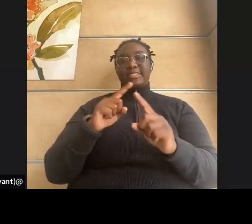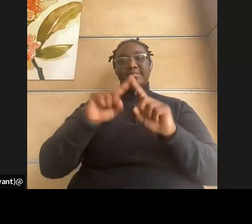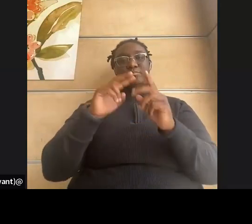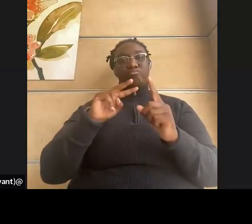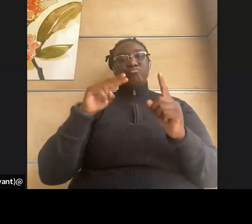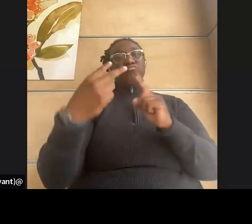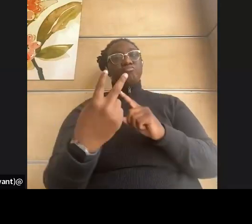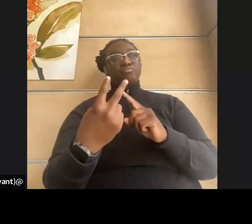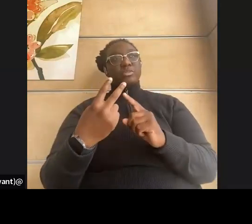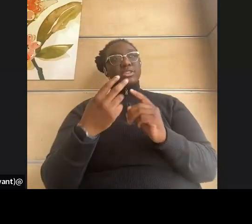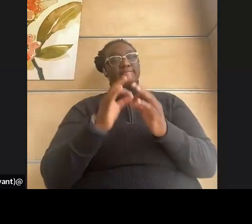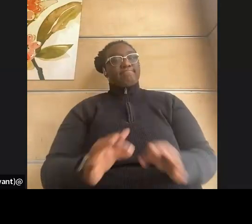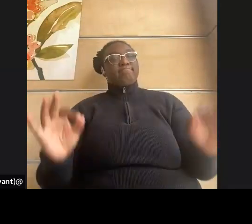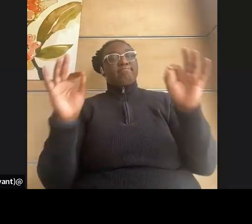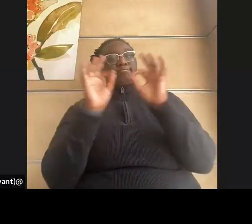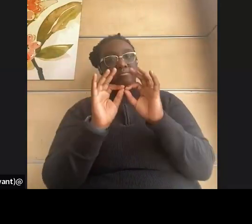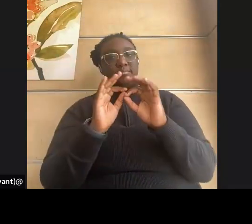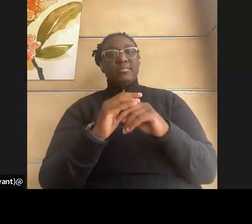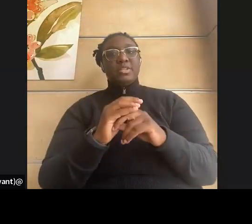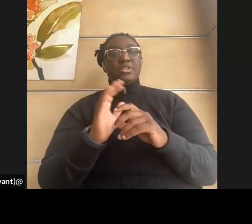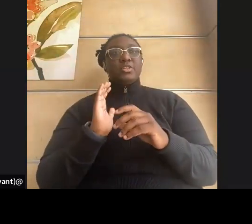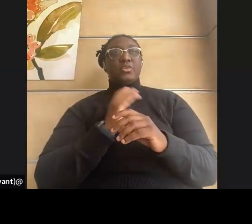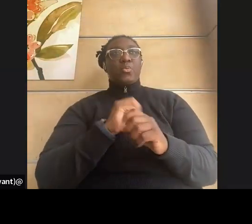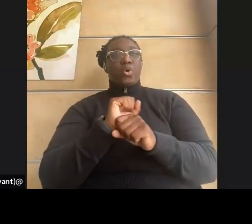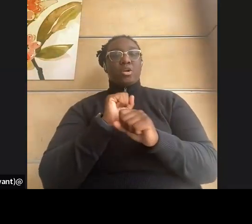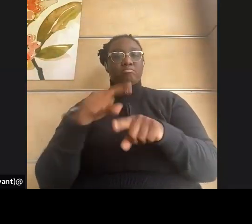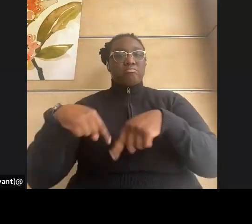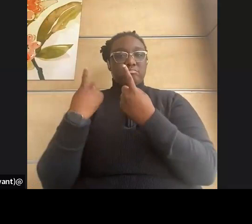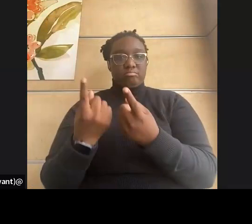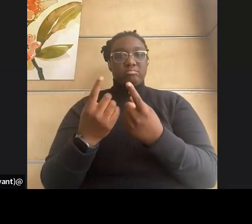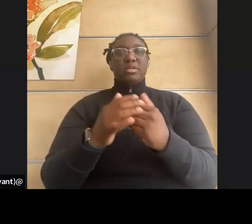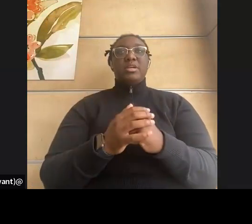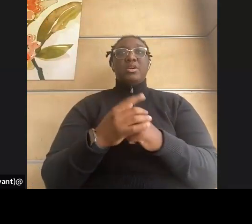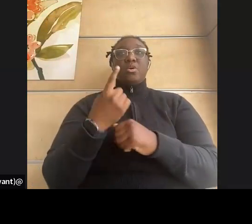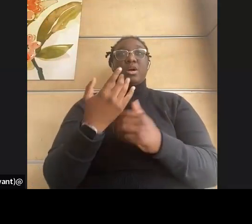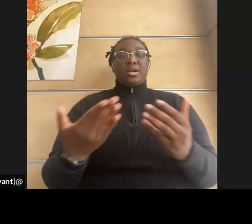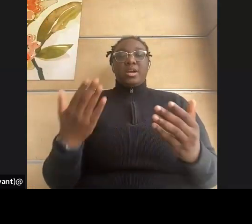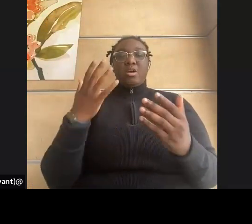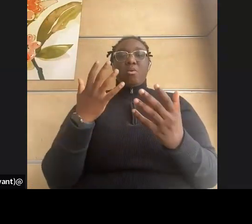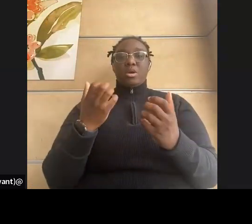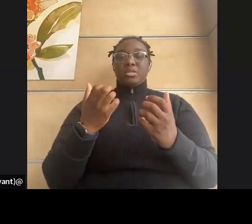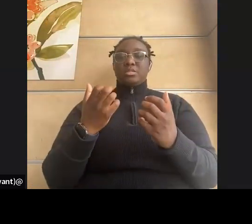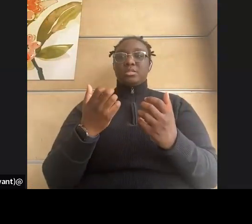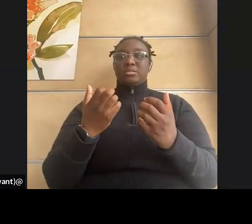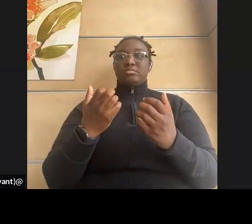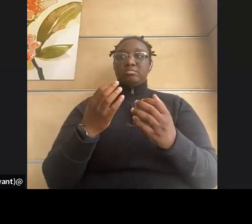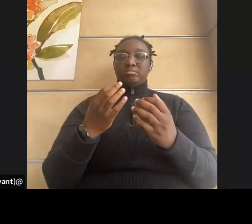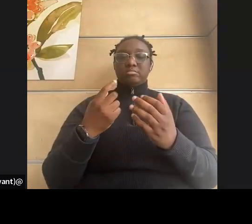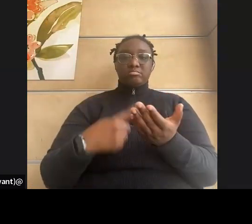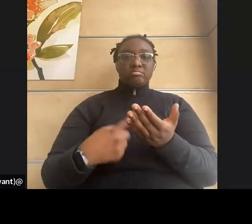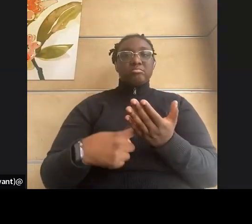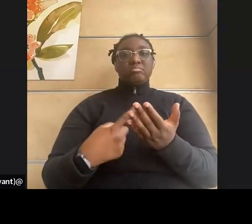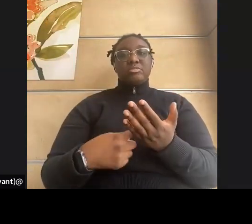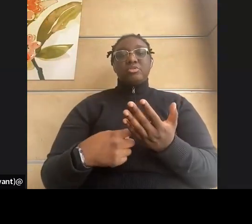we've been doing. And one of the things that I wanted to kind of highlight that we covered in one of the